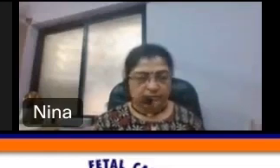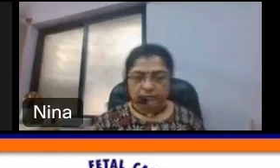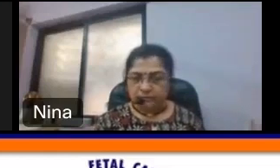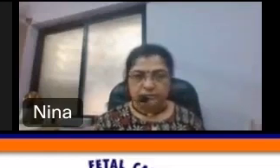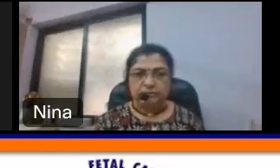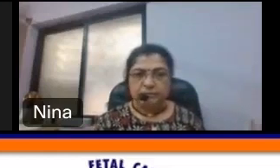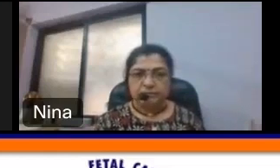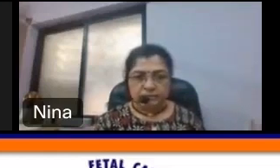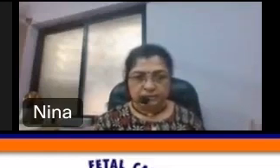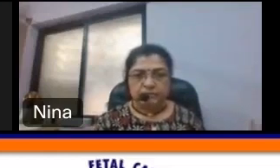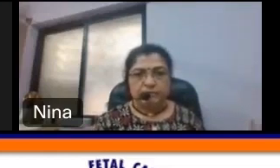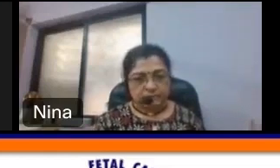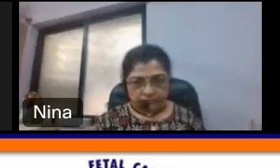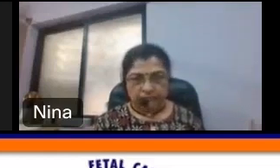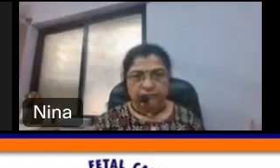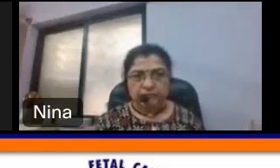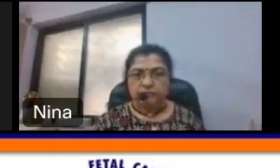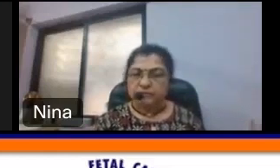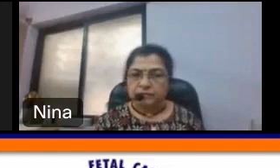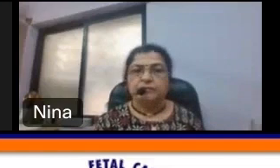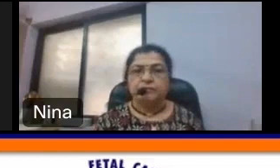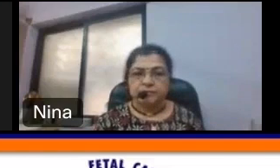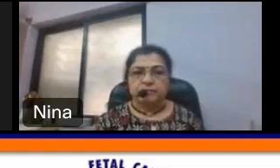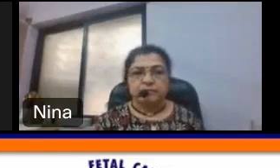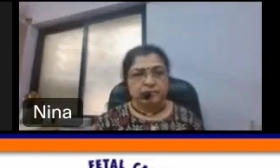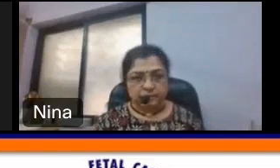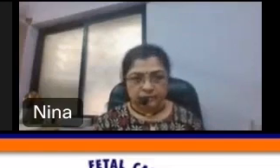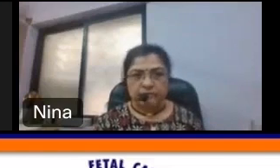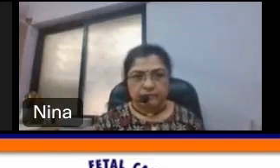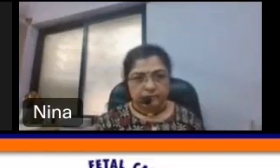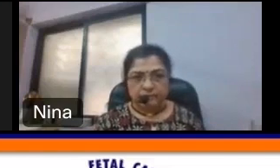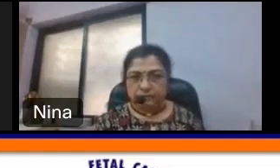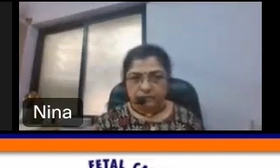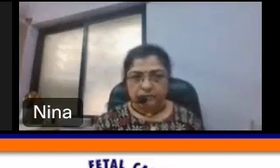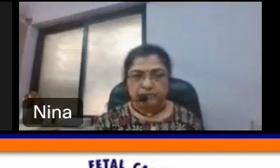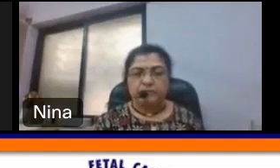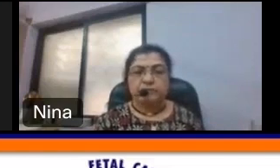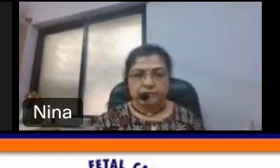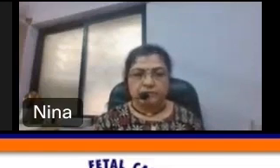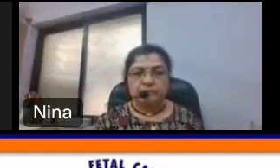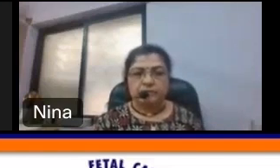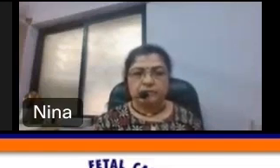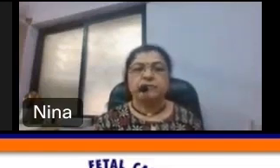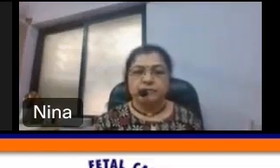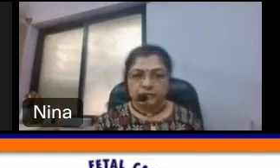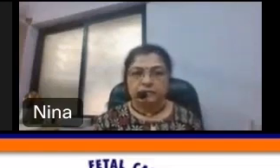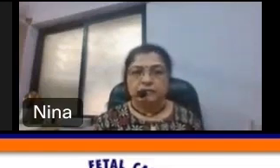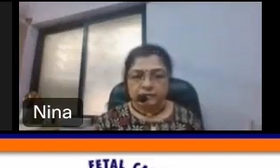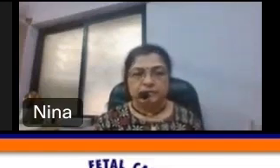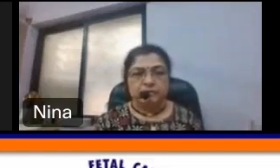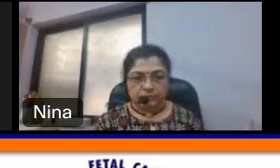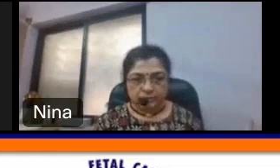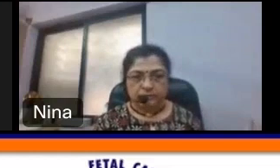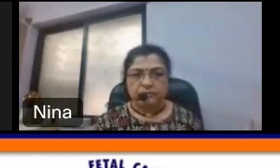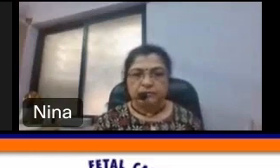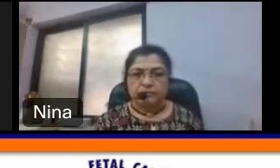not a disease with an extra chromosome. Recurrence is higher if there are structural rearrangements in chromosomes. Prenatal testing is